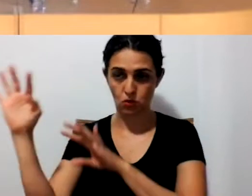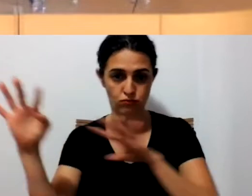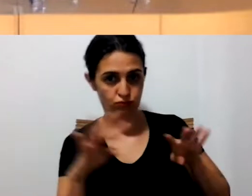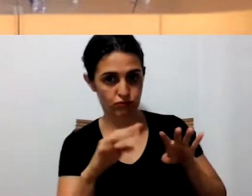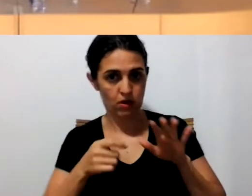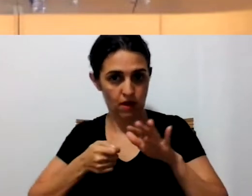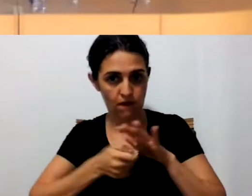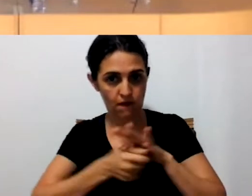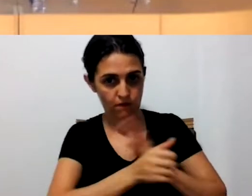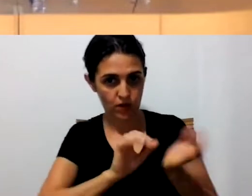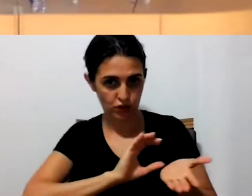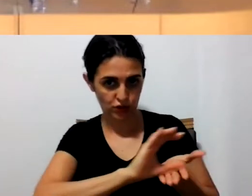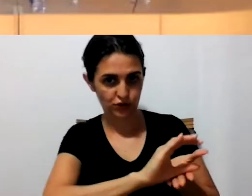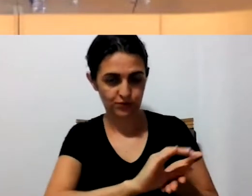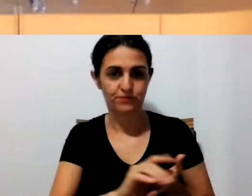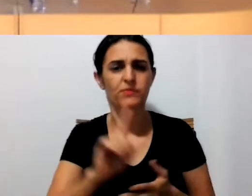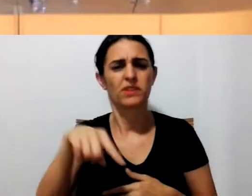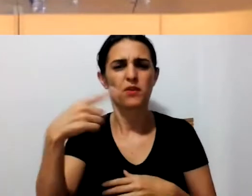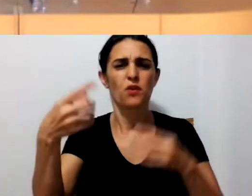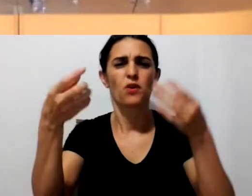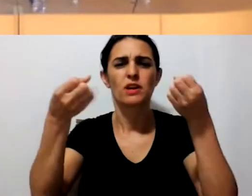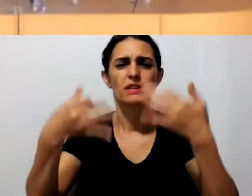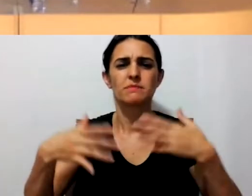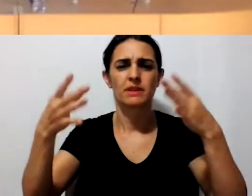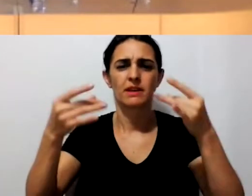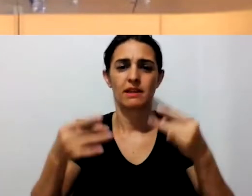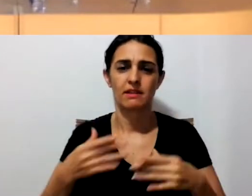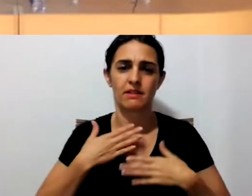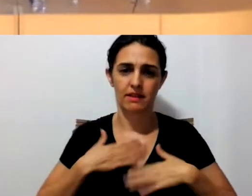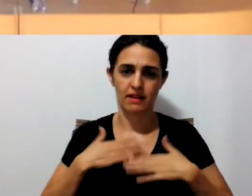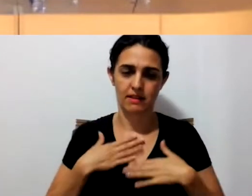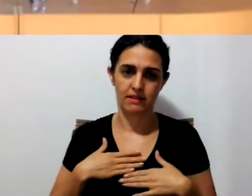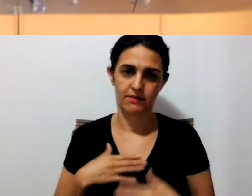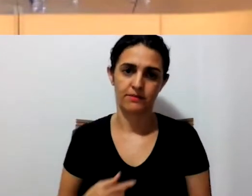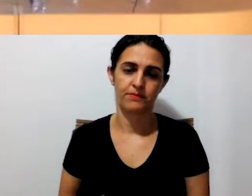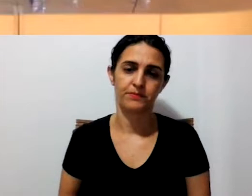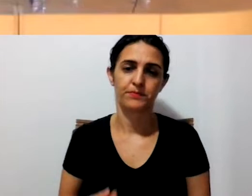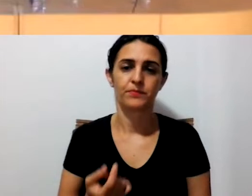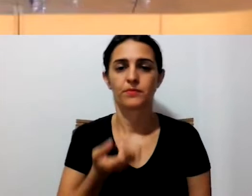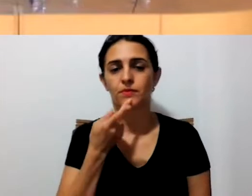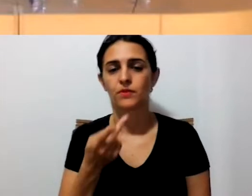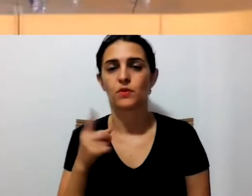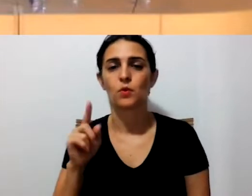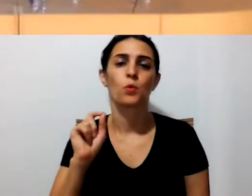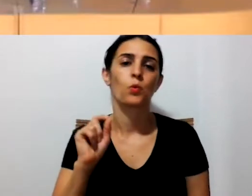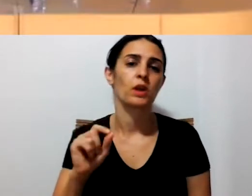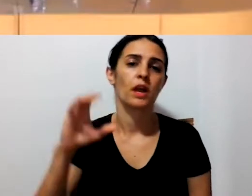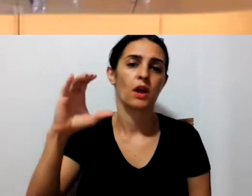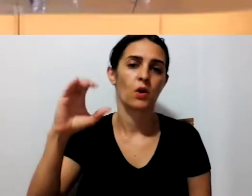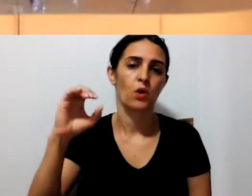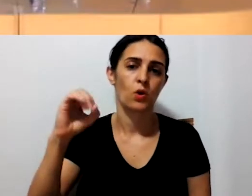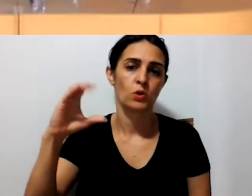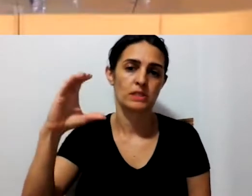for example, TAX, which is one of our major deliverables. The OECD stands